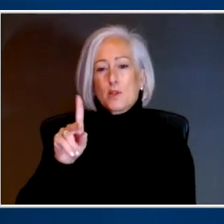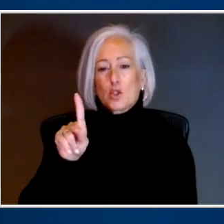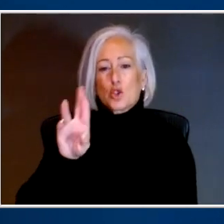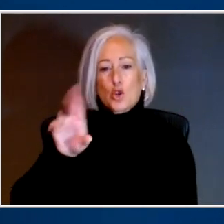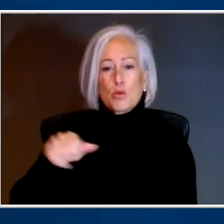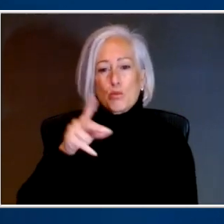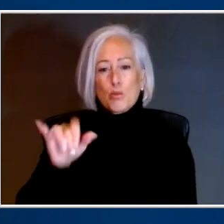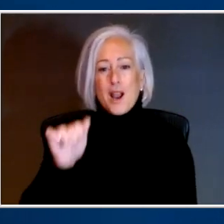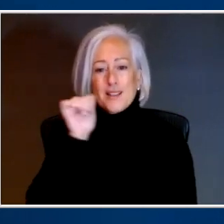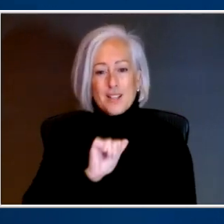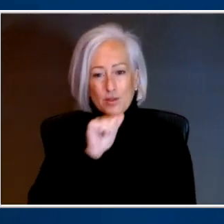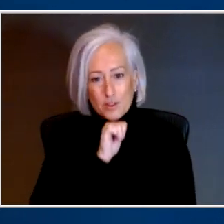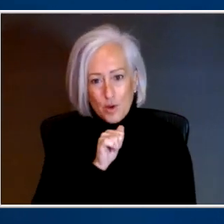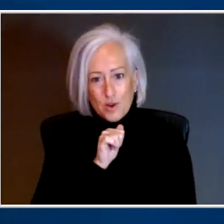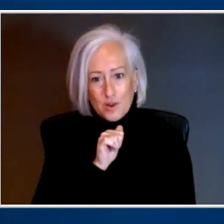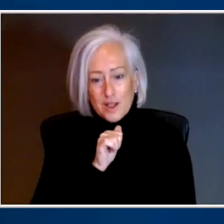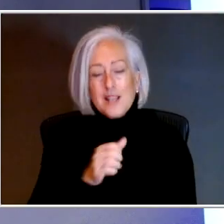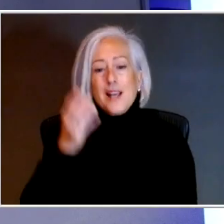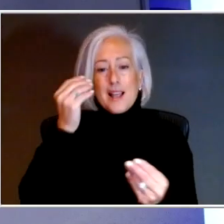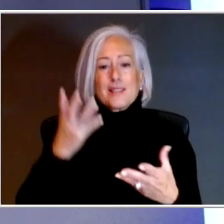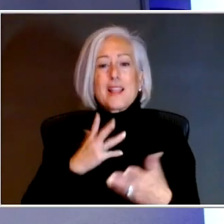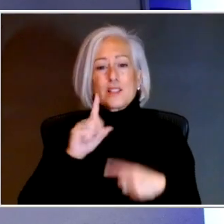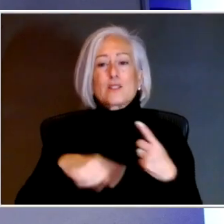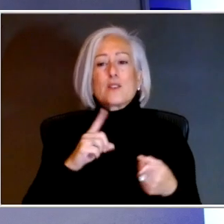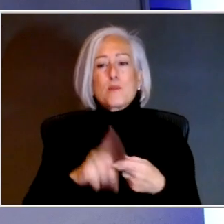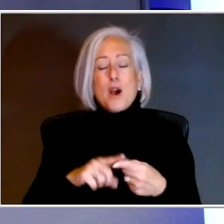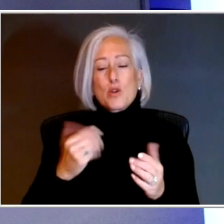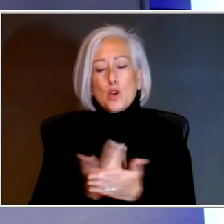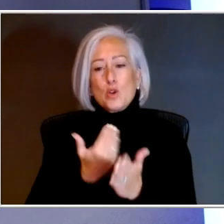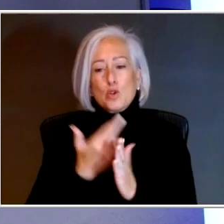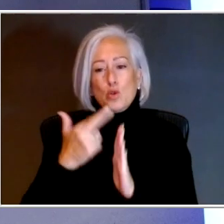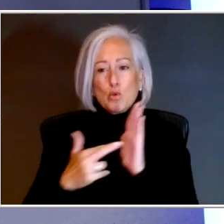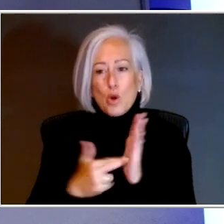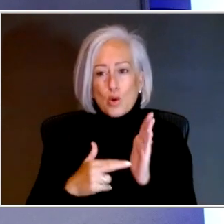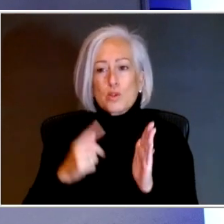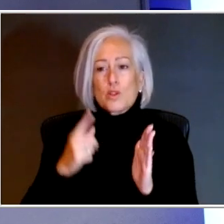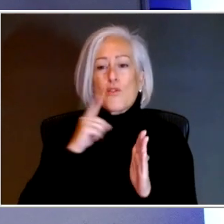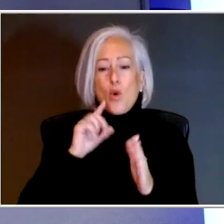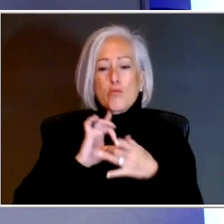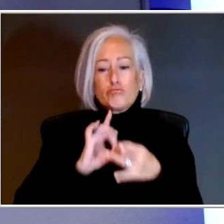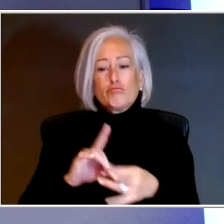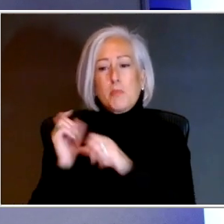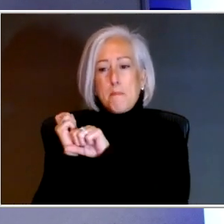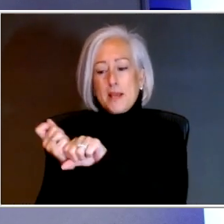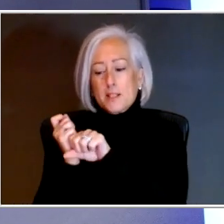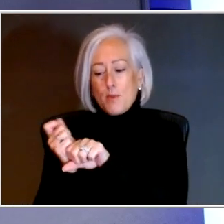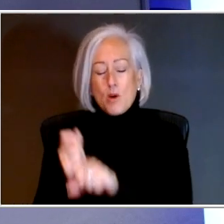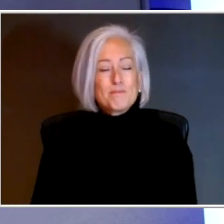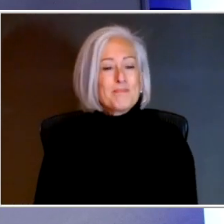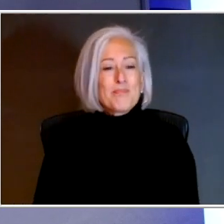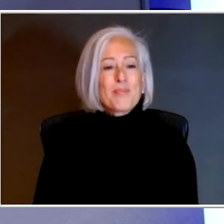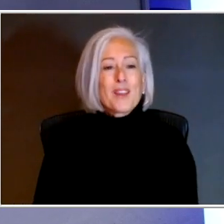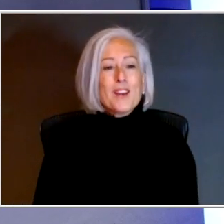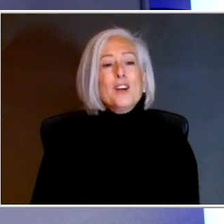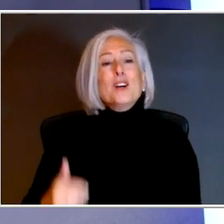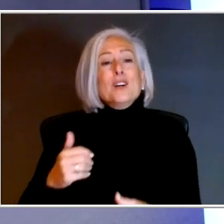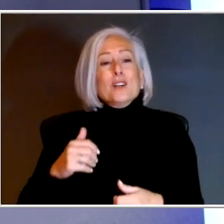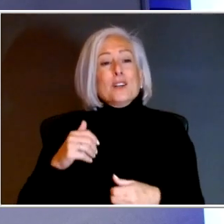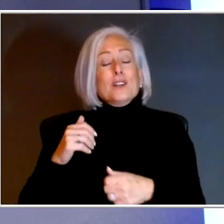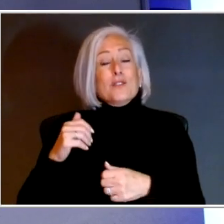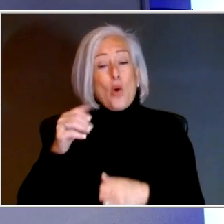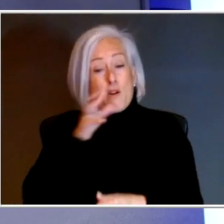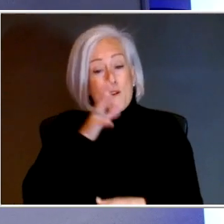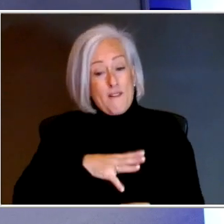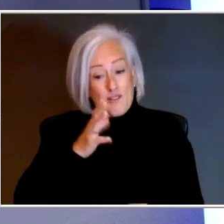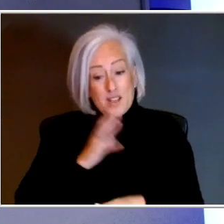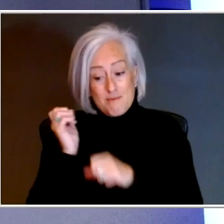that are speeding up baseball. Dr. Vopat, for the past 2 days, we've been hearing about the female athlete program that you are responsible for bringing here to